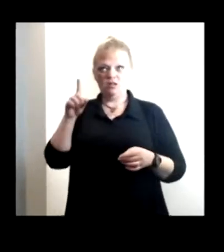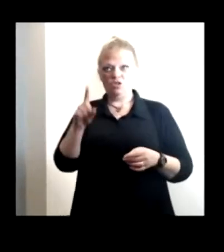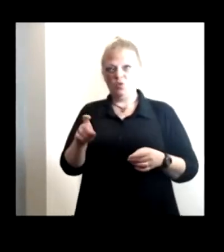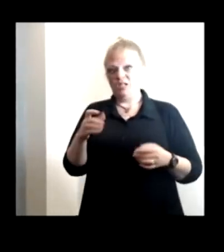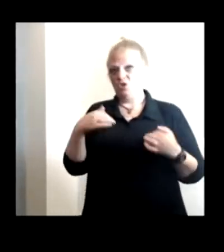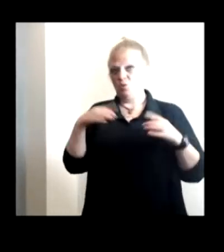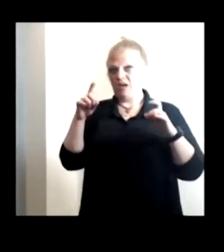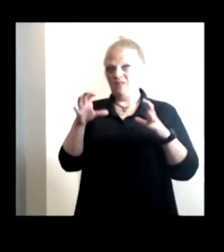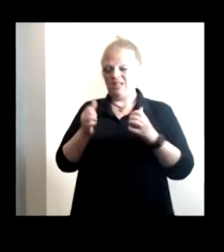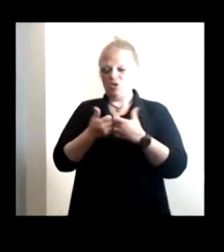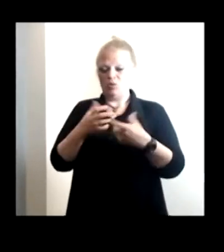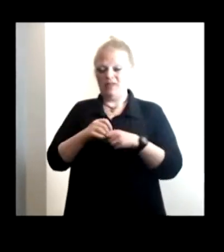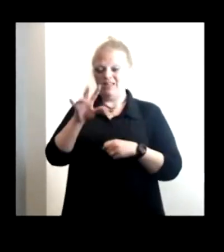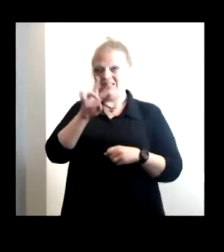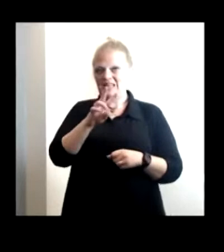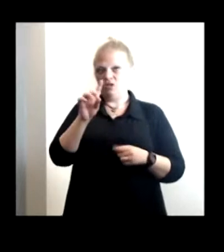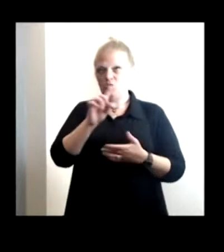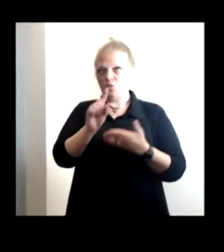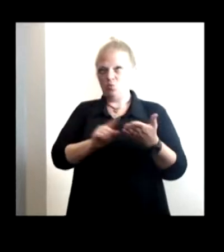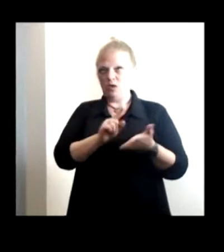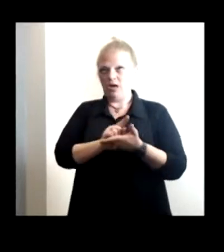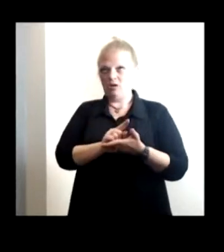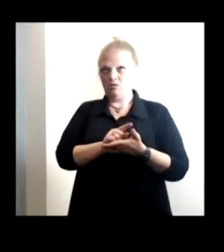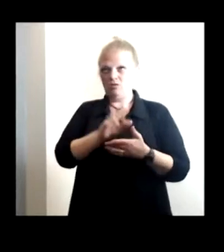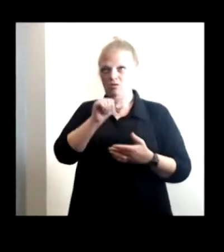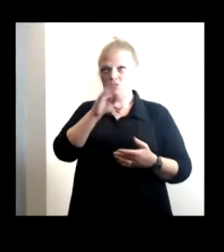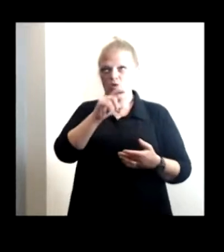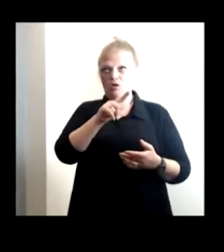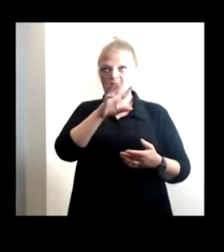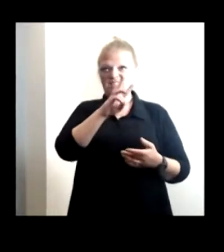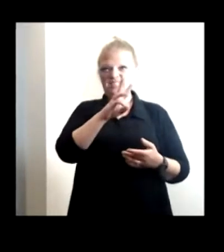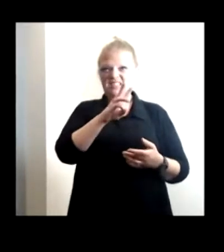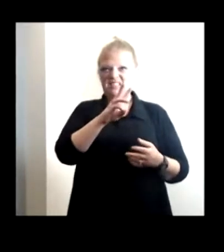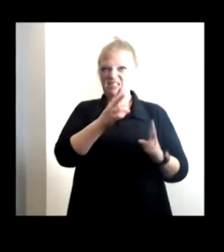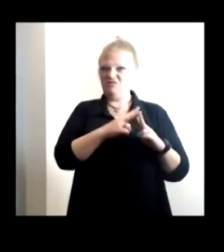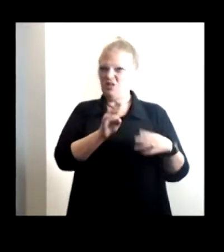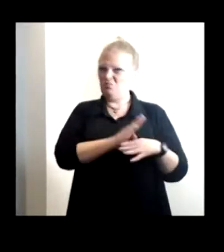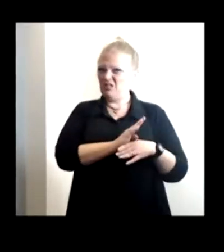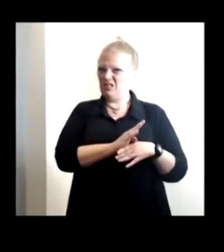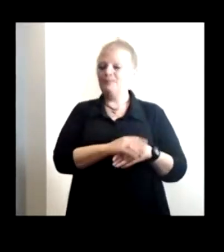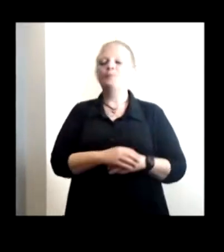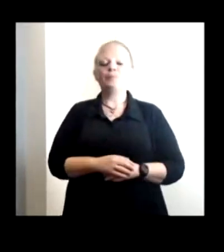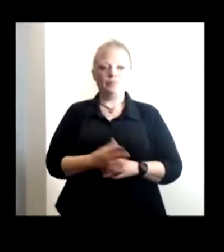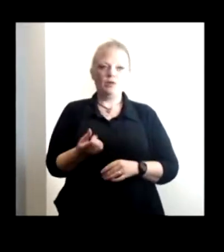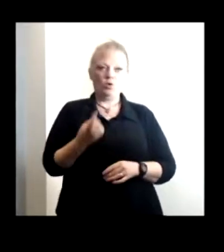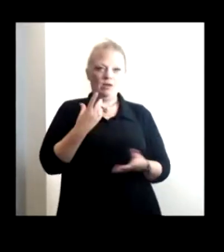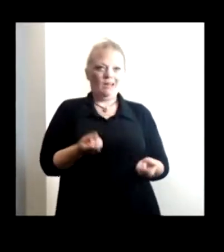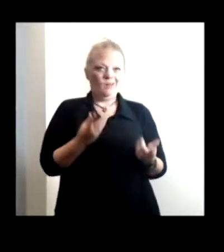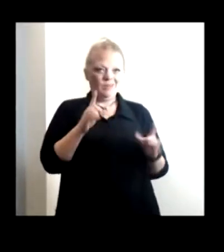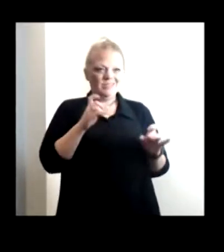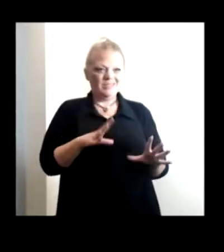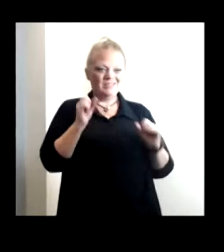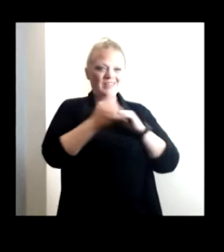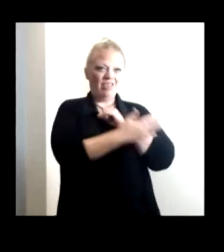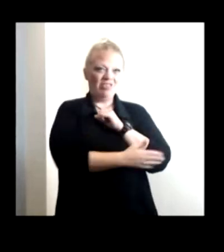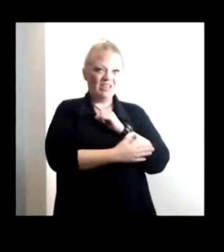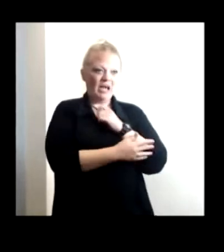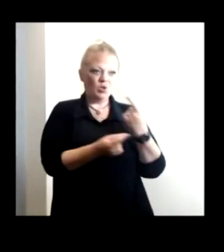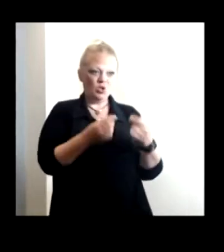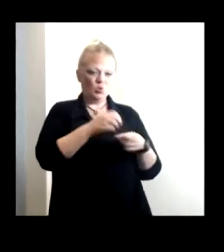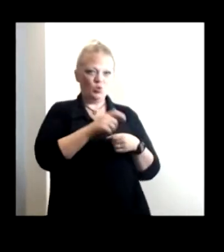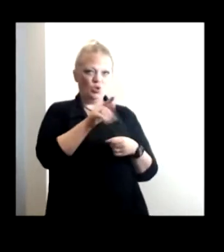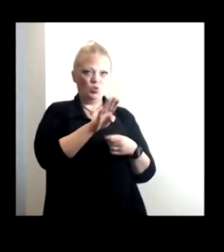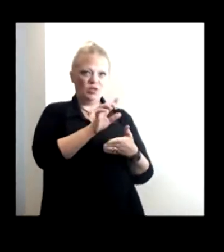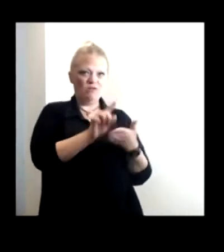within 72 hours, which means on August 6th, you might get right busy. The question is, how many tests can the county do in a